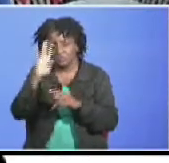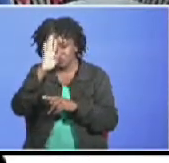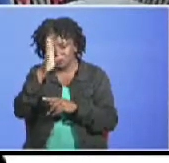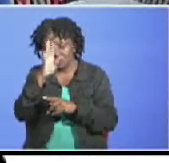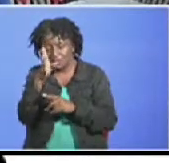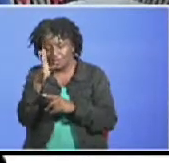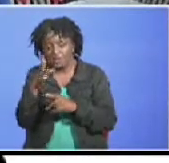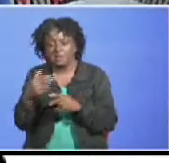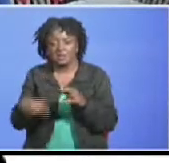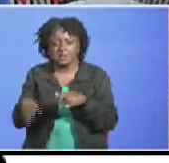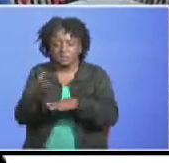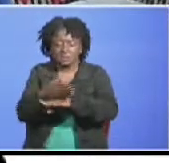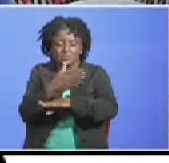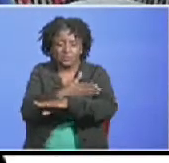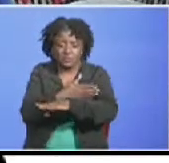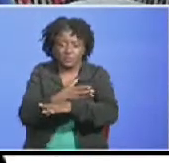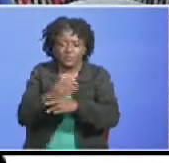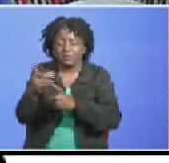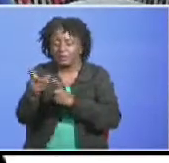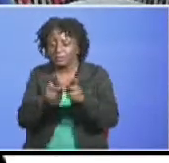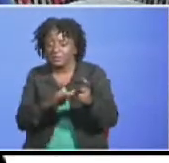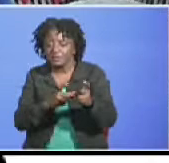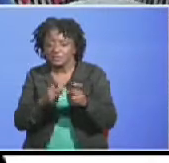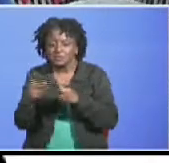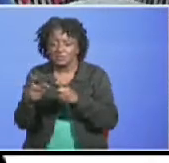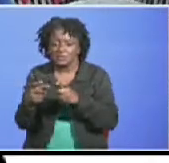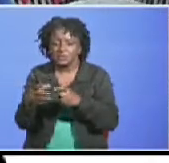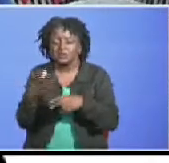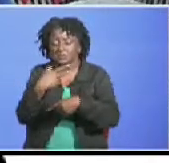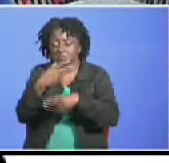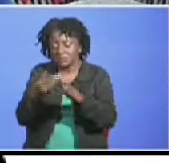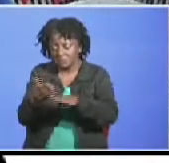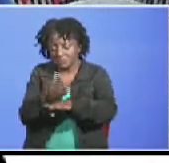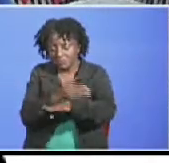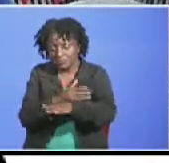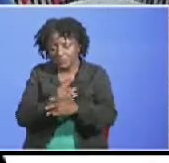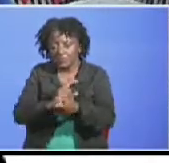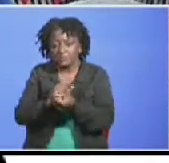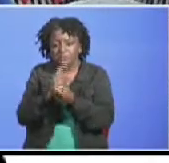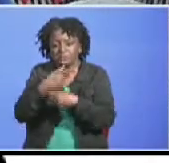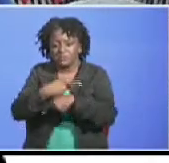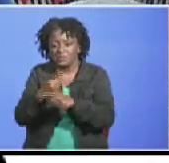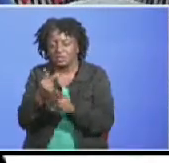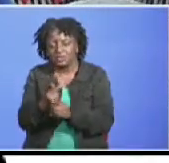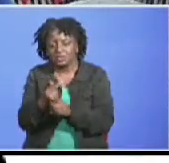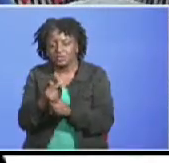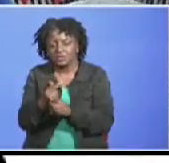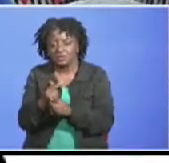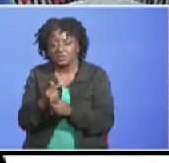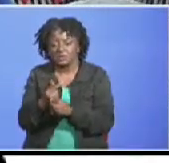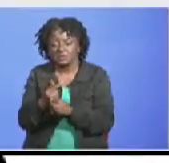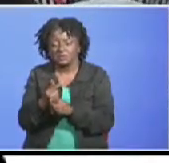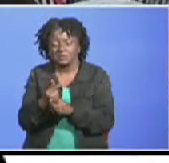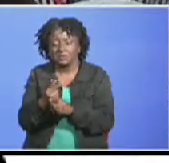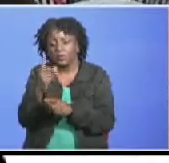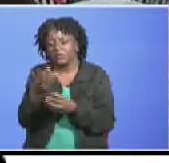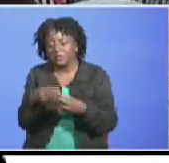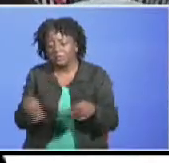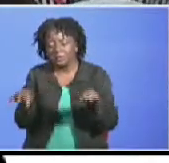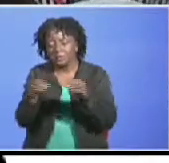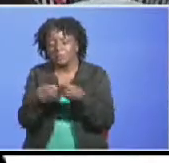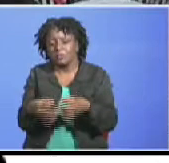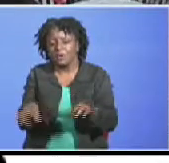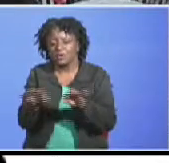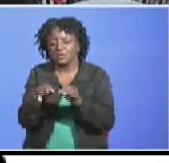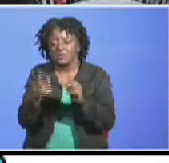enhance competitiveness, productiveness, but also basically because it's one of the most important actors in development. There are